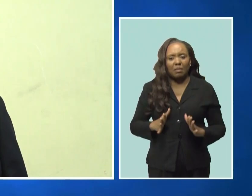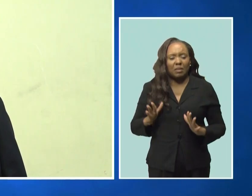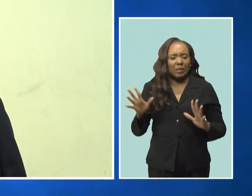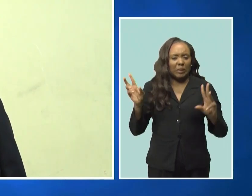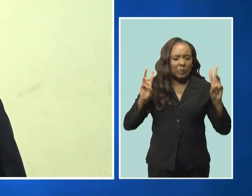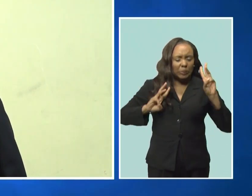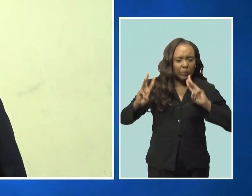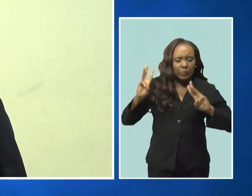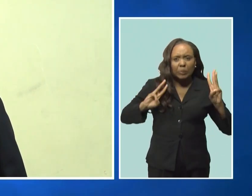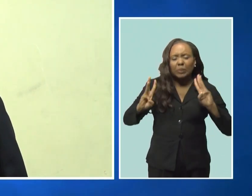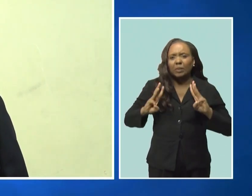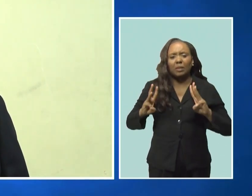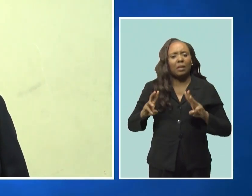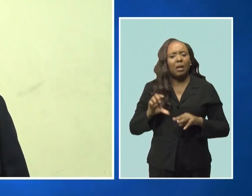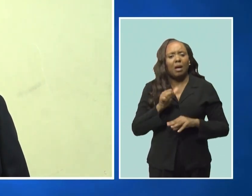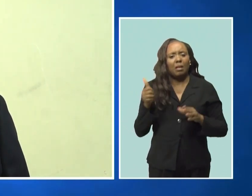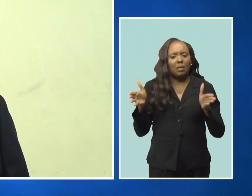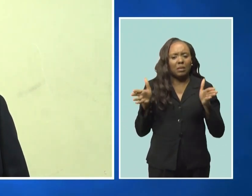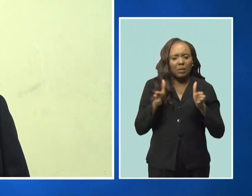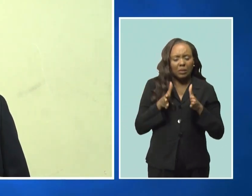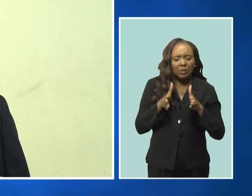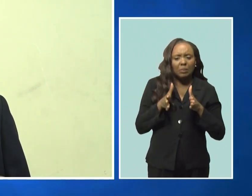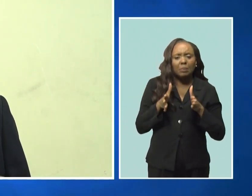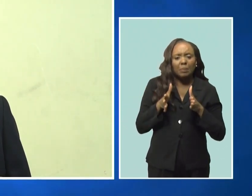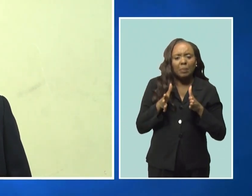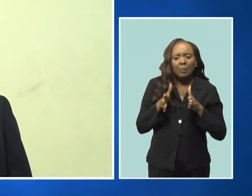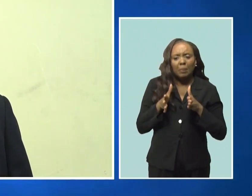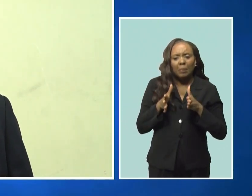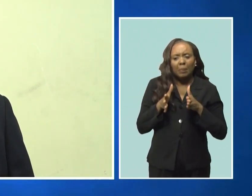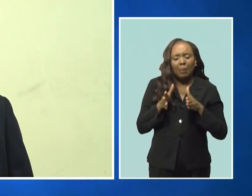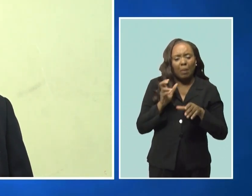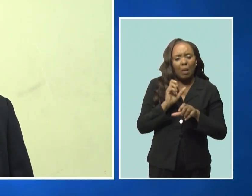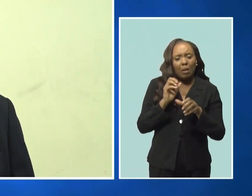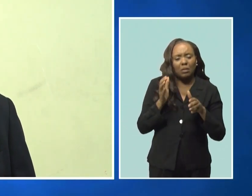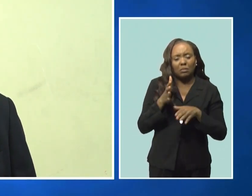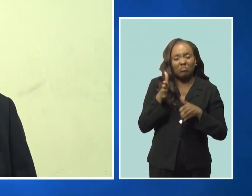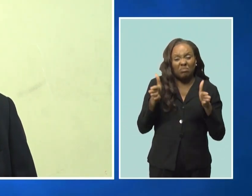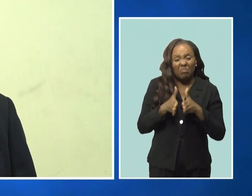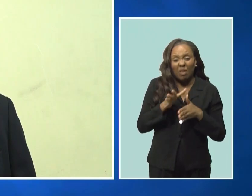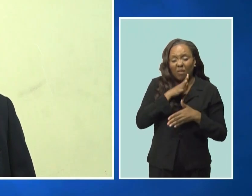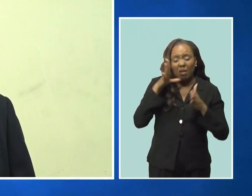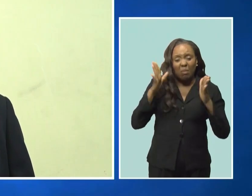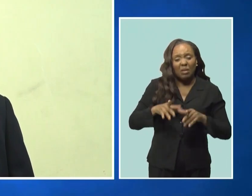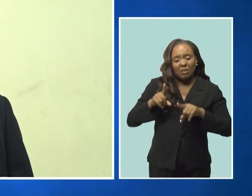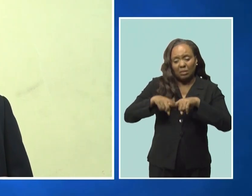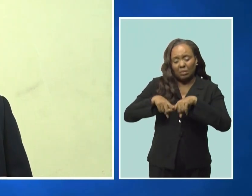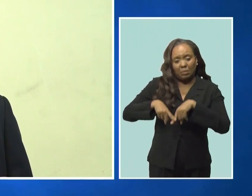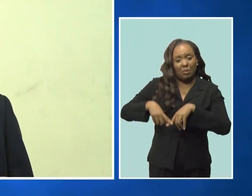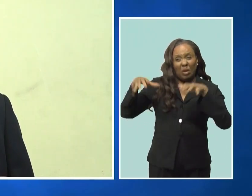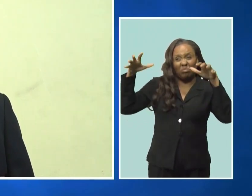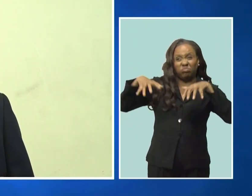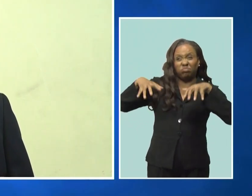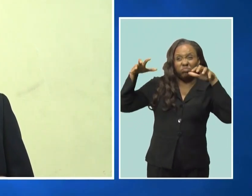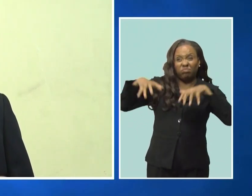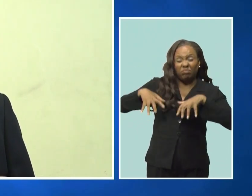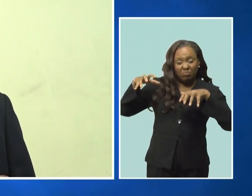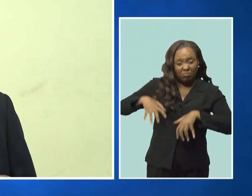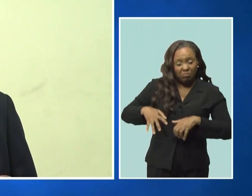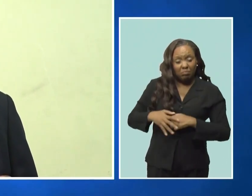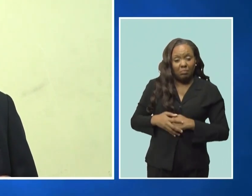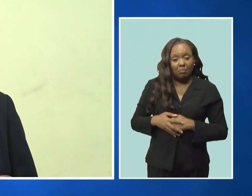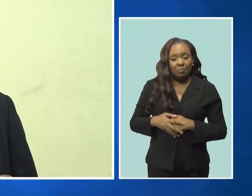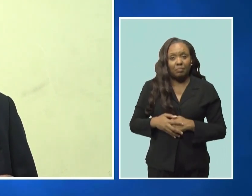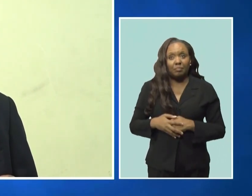smaller plantations who rely on rain to do a lot of their work. A lot of